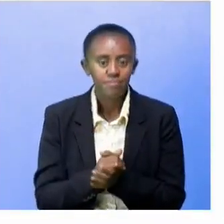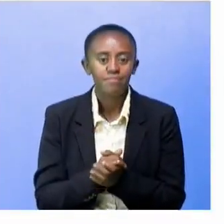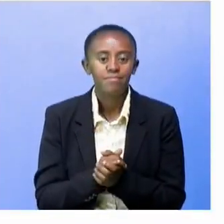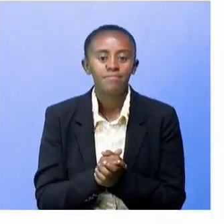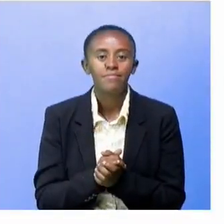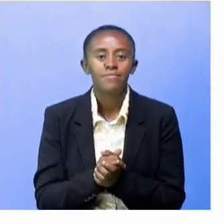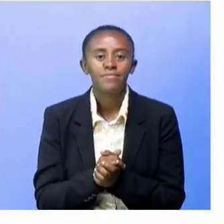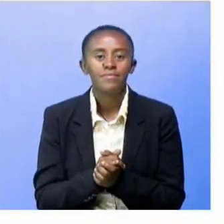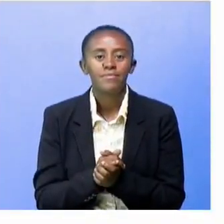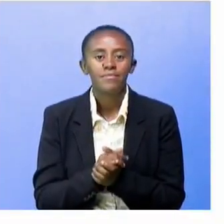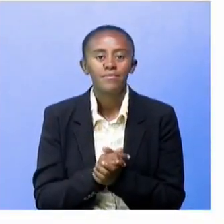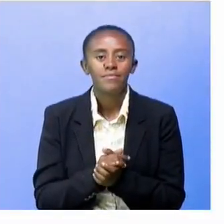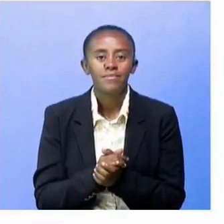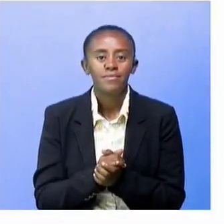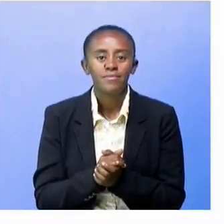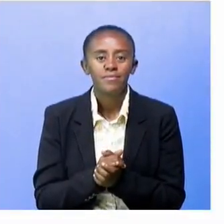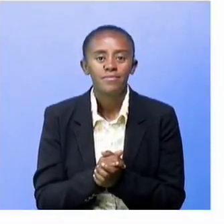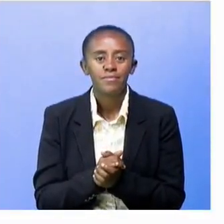foot.